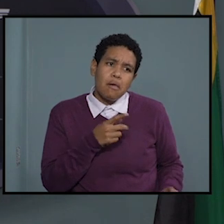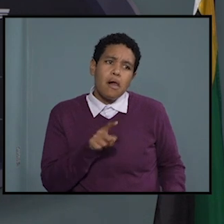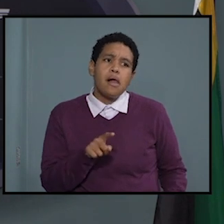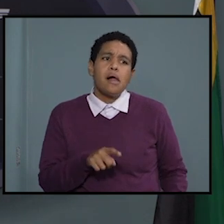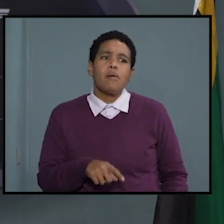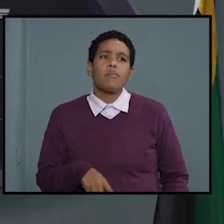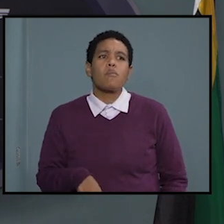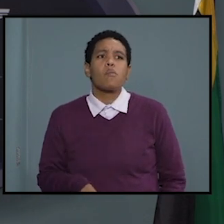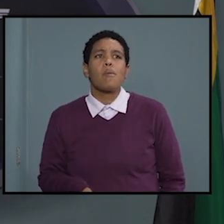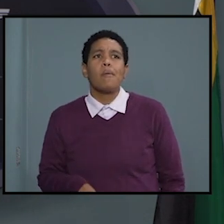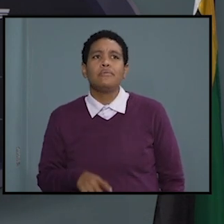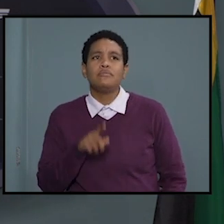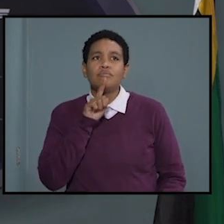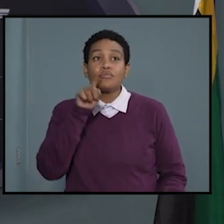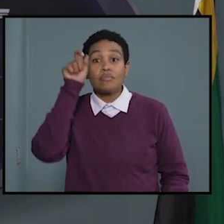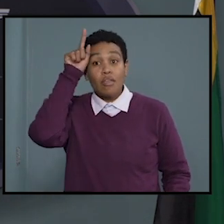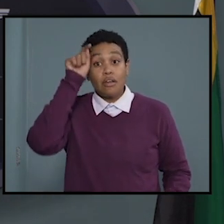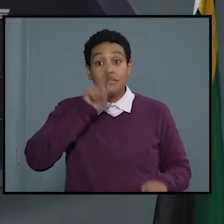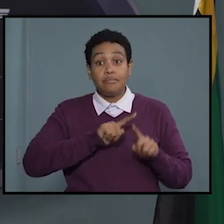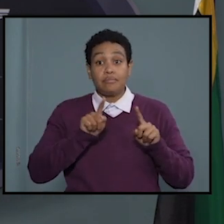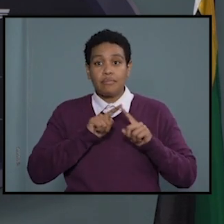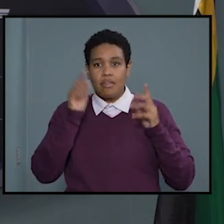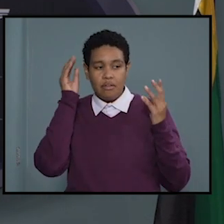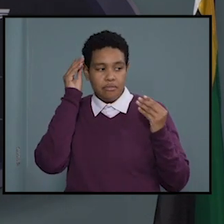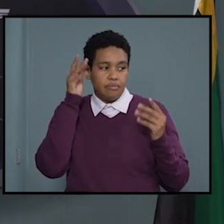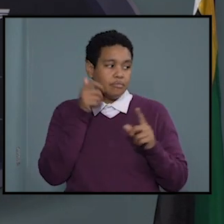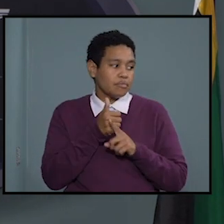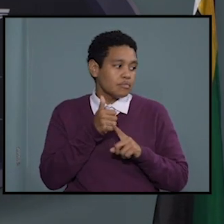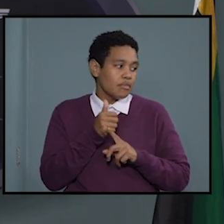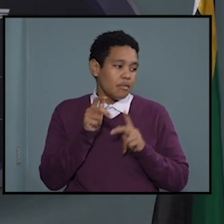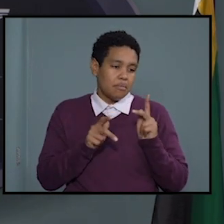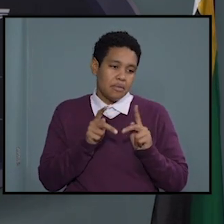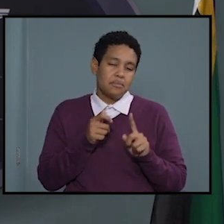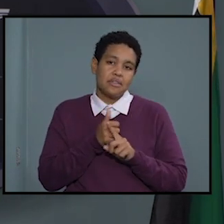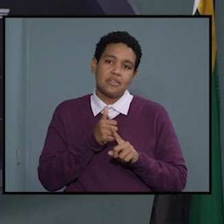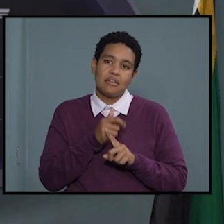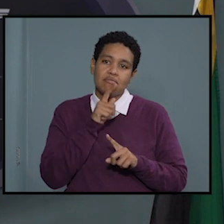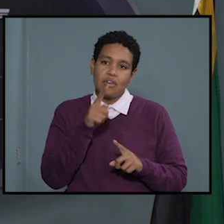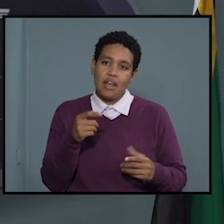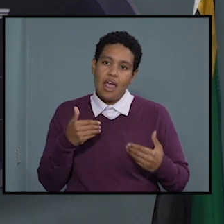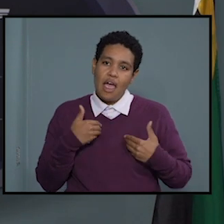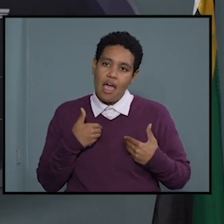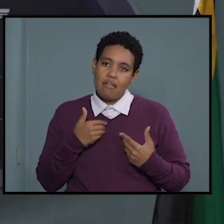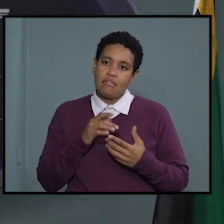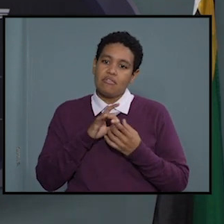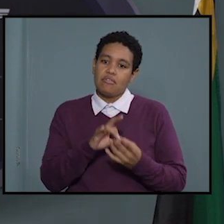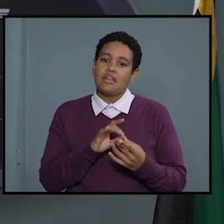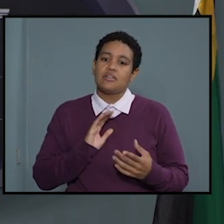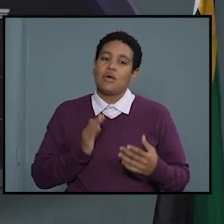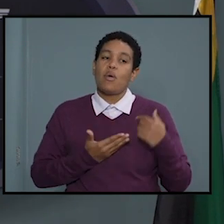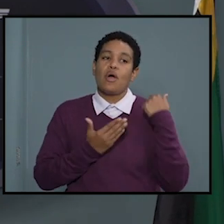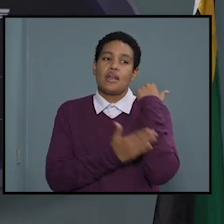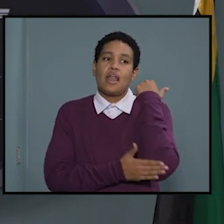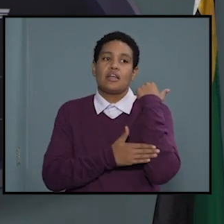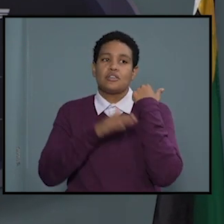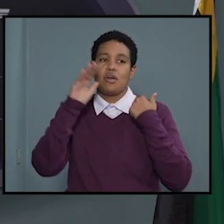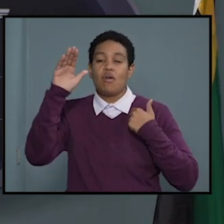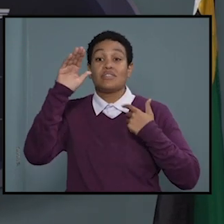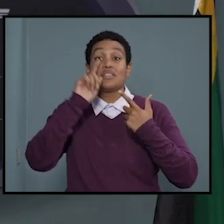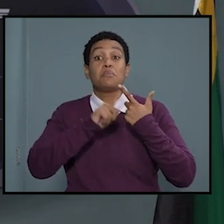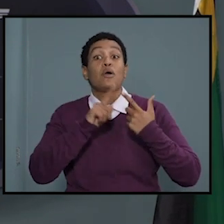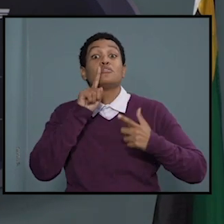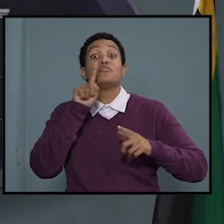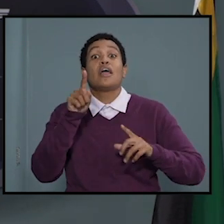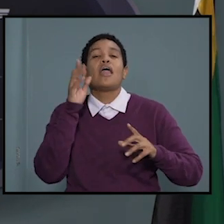and understand the concerns that persons have about our nationals overseas and also that